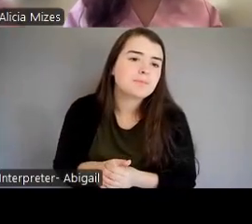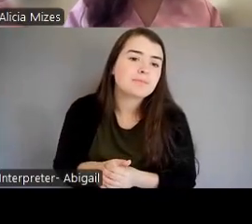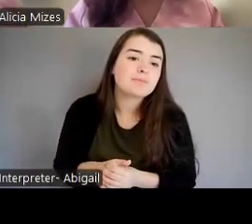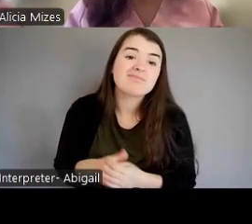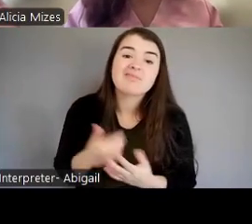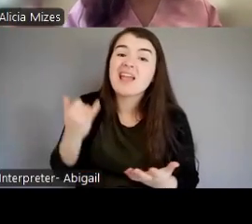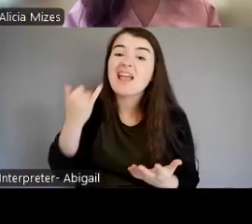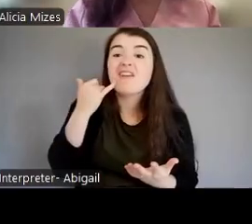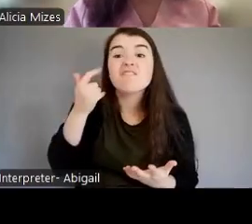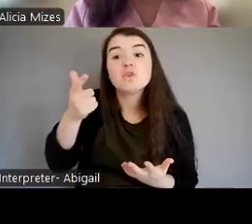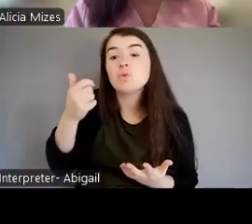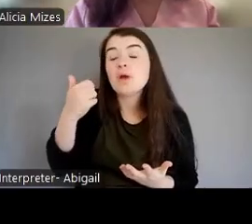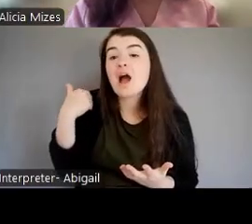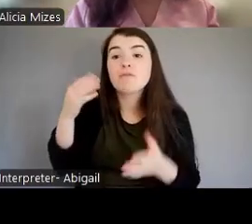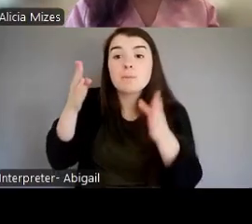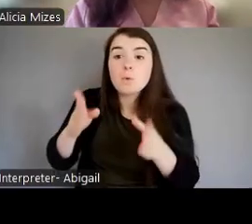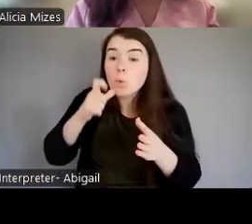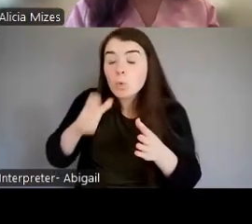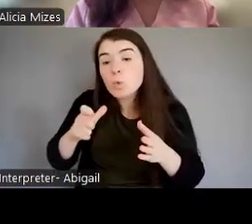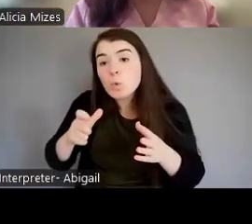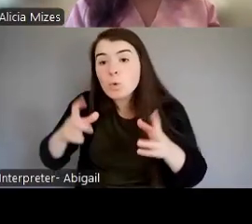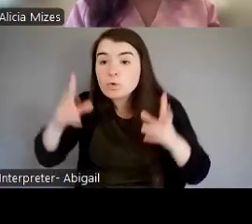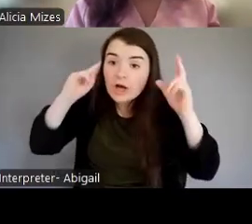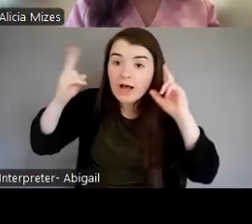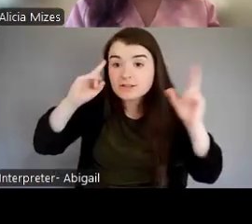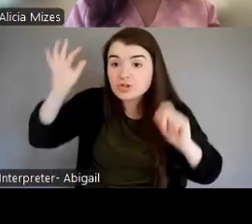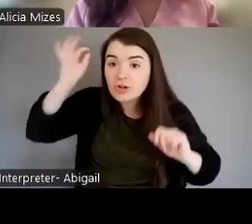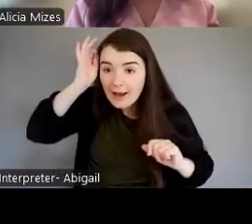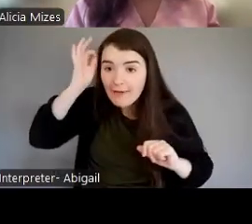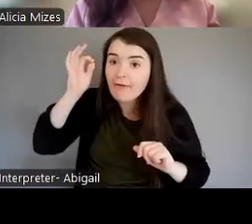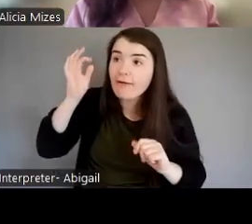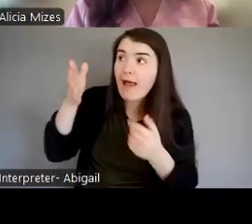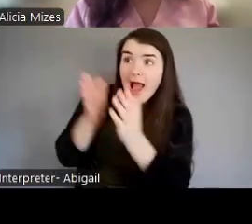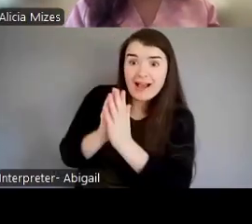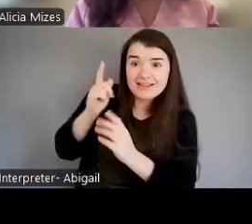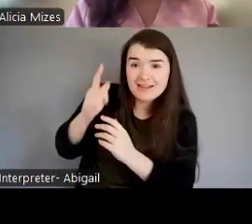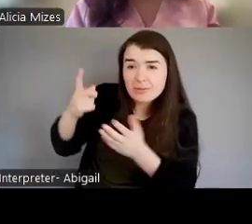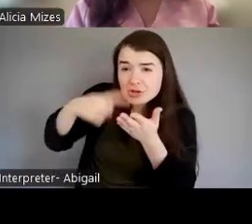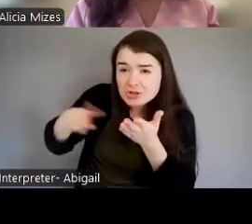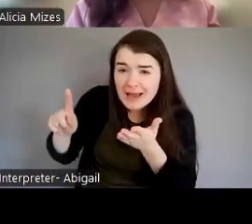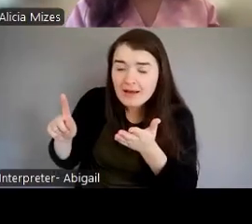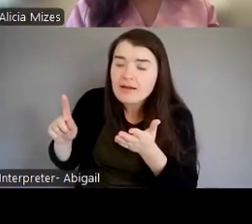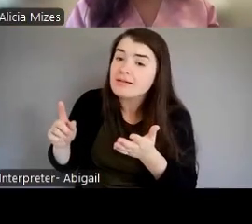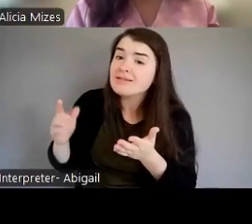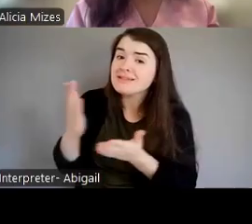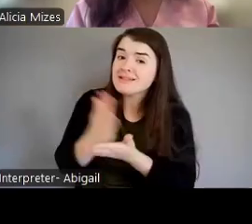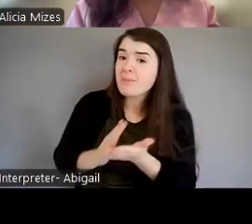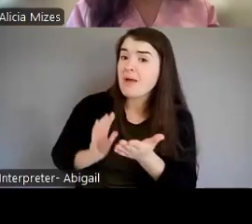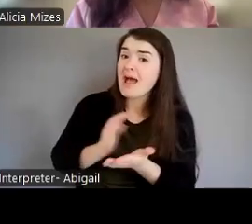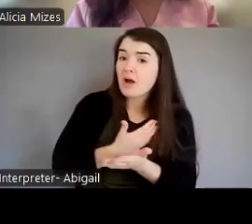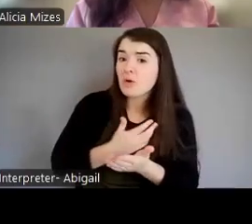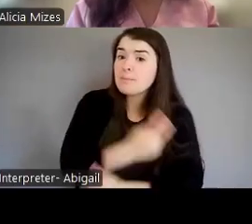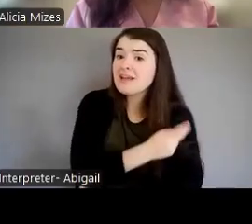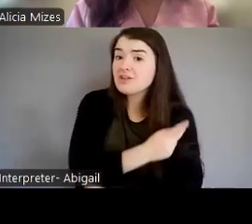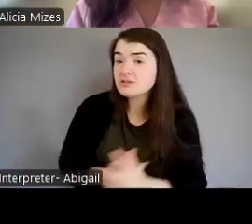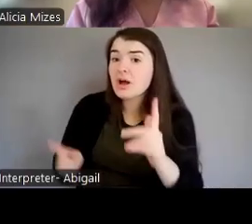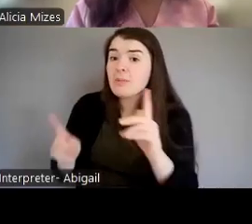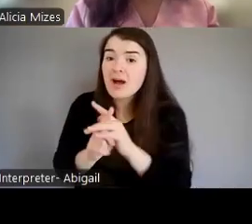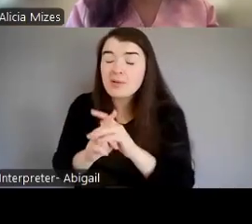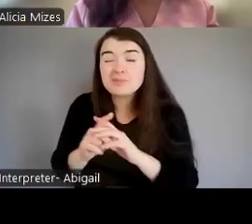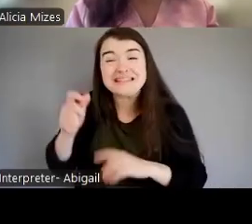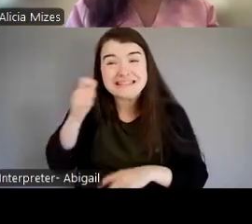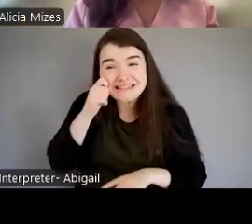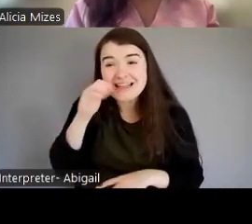hairdresser to take a look while they're taking care of your hair. We actually see quite a few patients who come in with a skin cancer that was actually first noticed